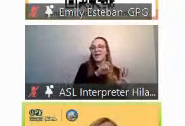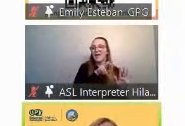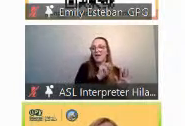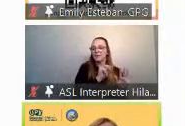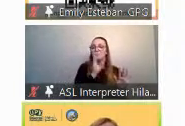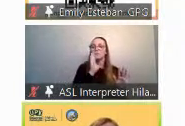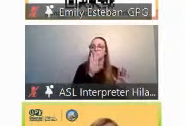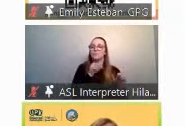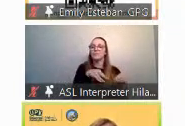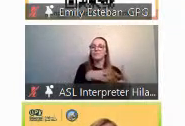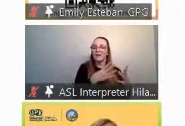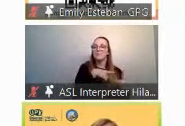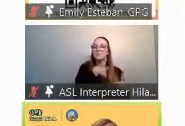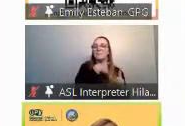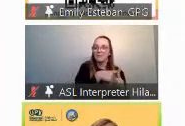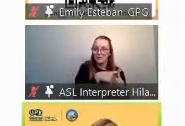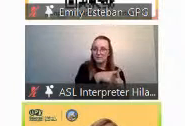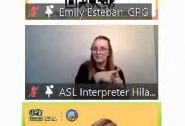the provider's reimbursement.